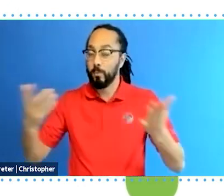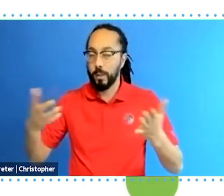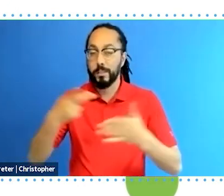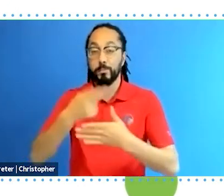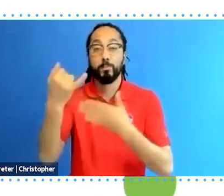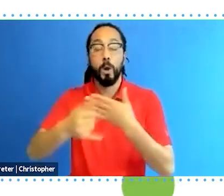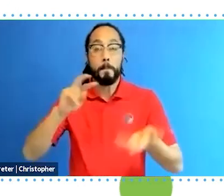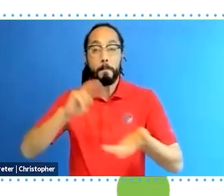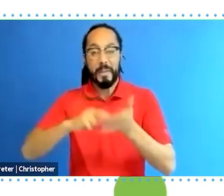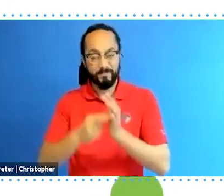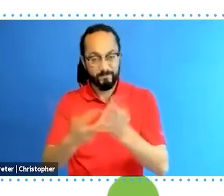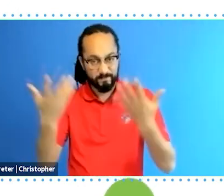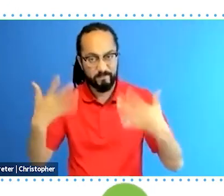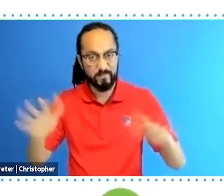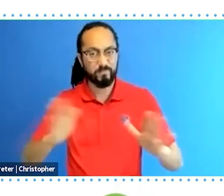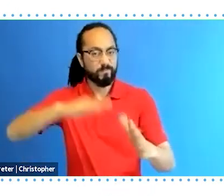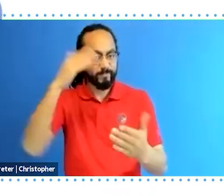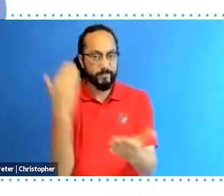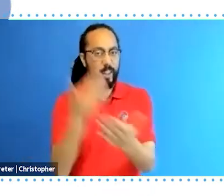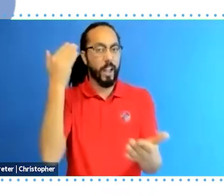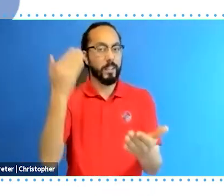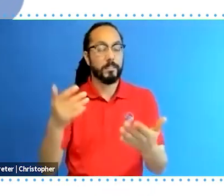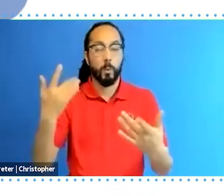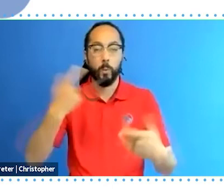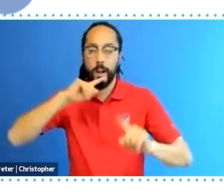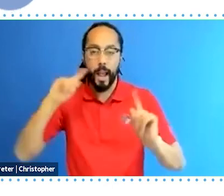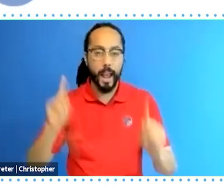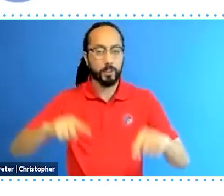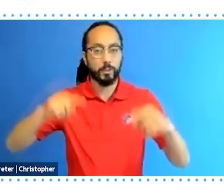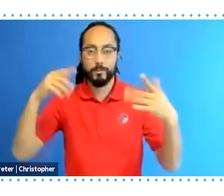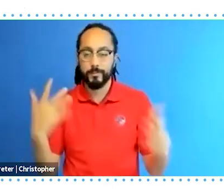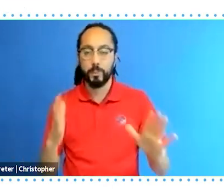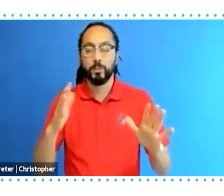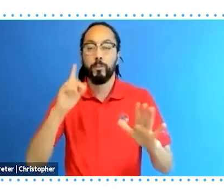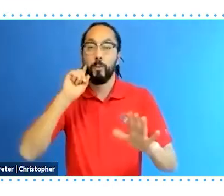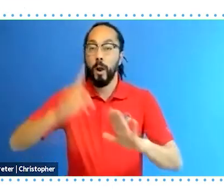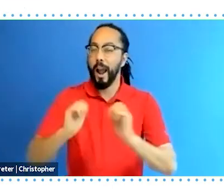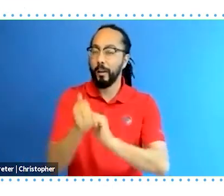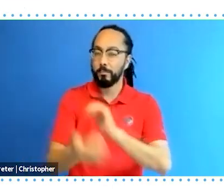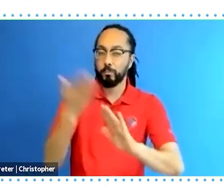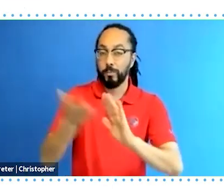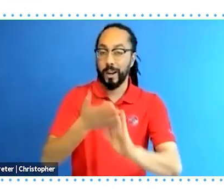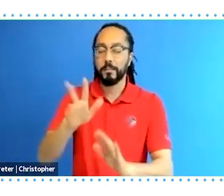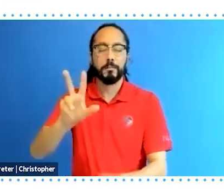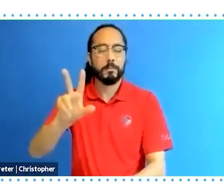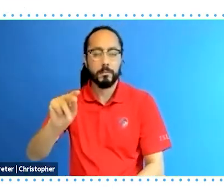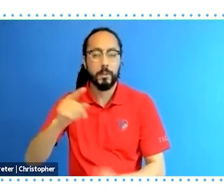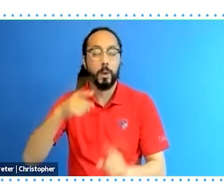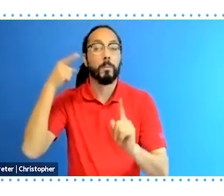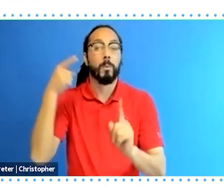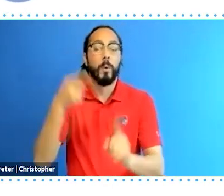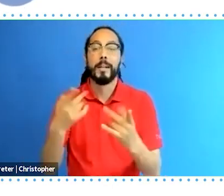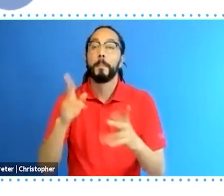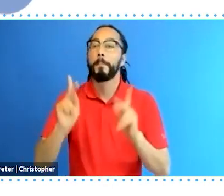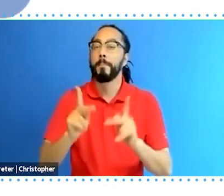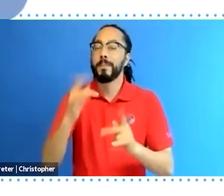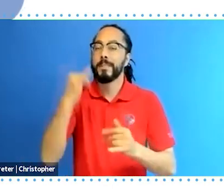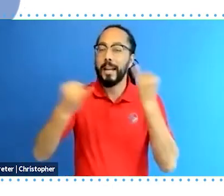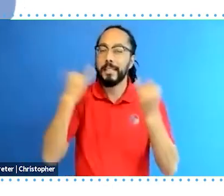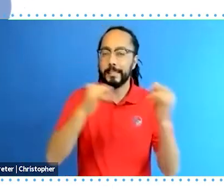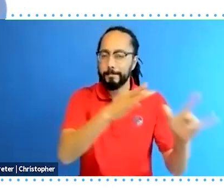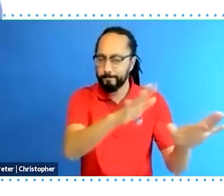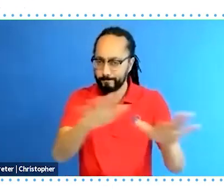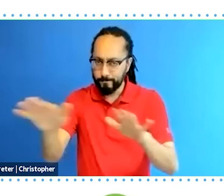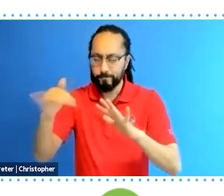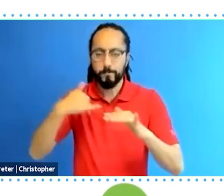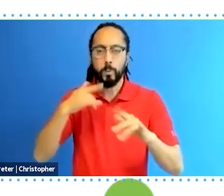definitive answer or solution for governance. It's really about pulling out the ideas that people have been struggling with,